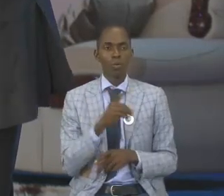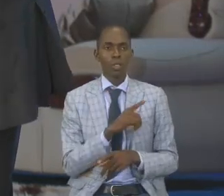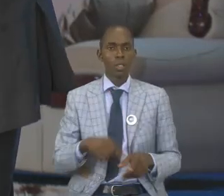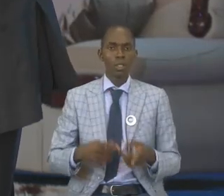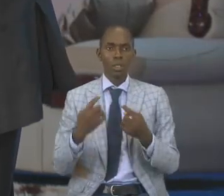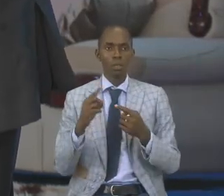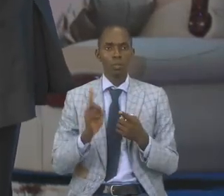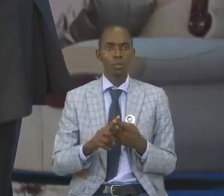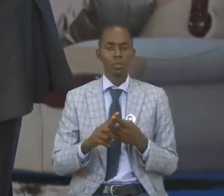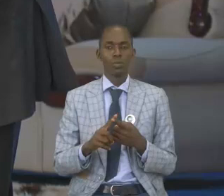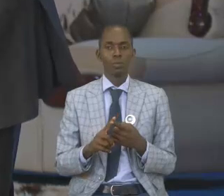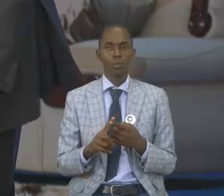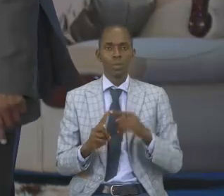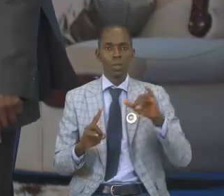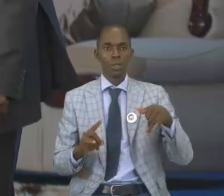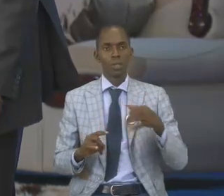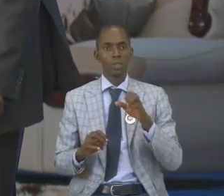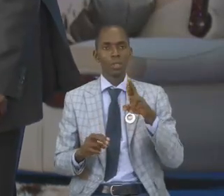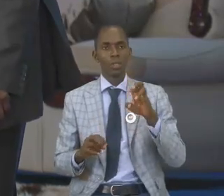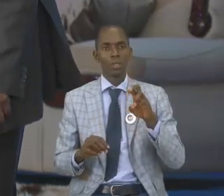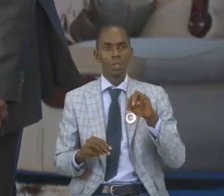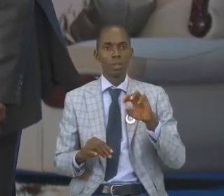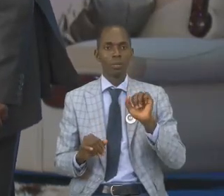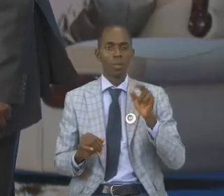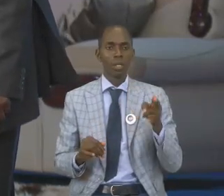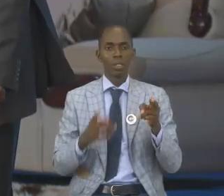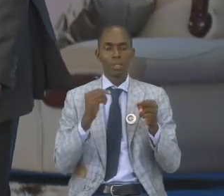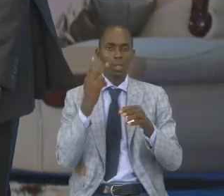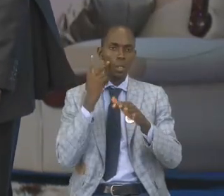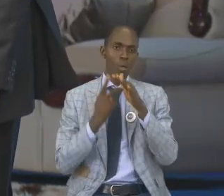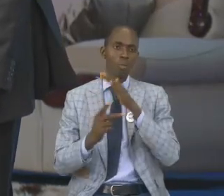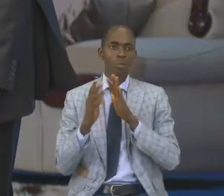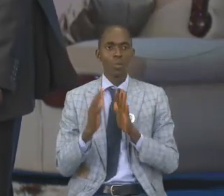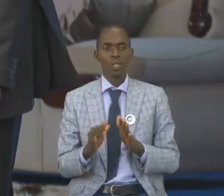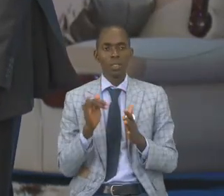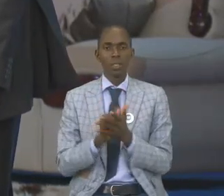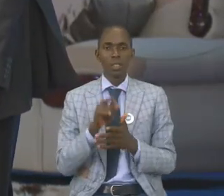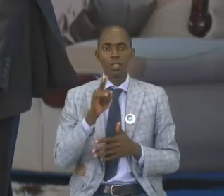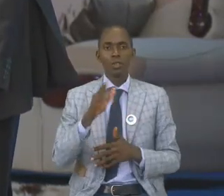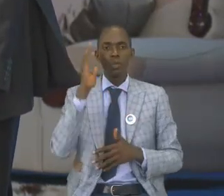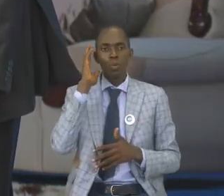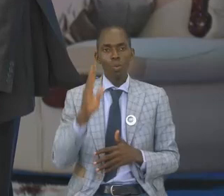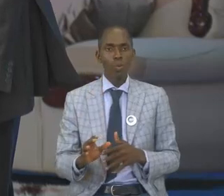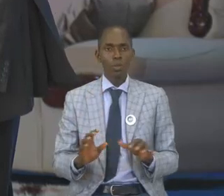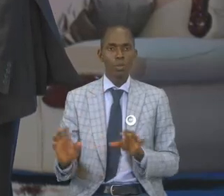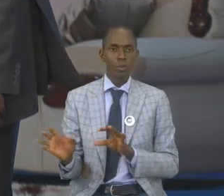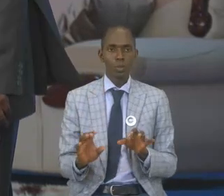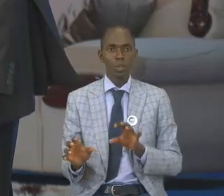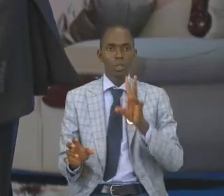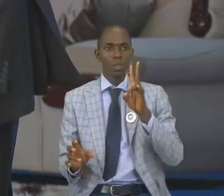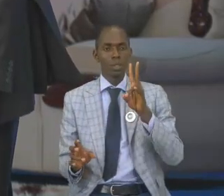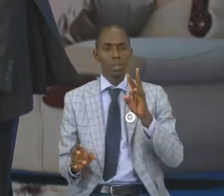Lord came to Jeremiah the prophet, that he would accomplish